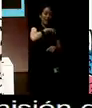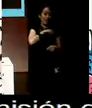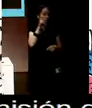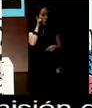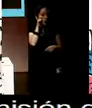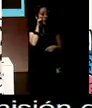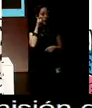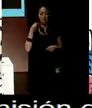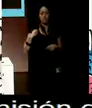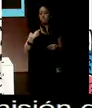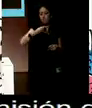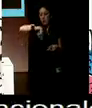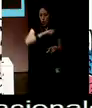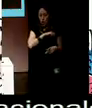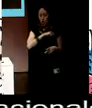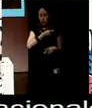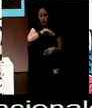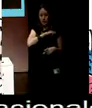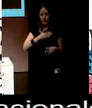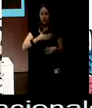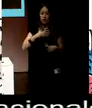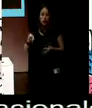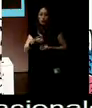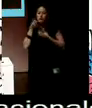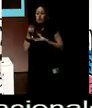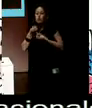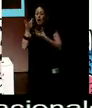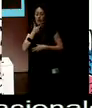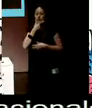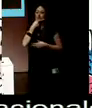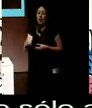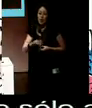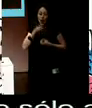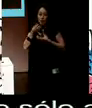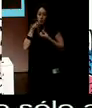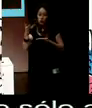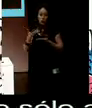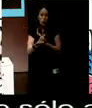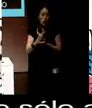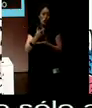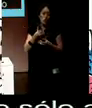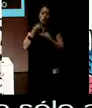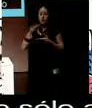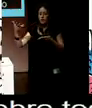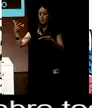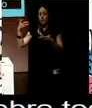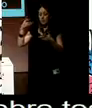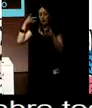tourists, not only to attract more tourists, but also to make their